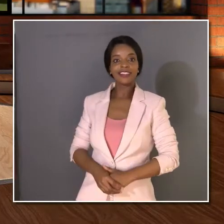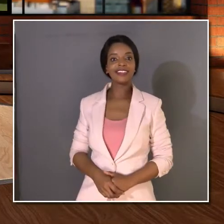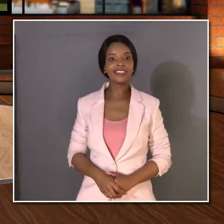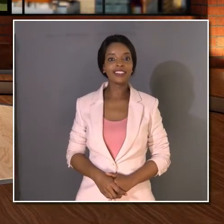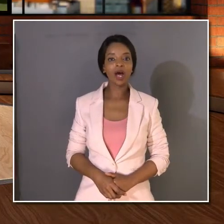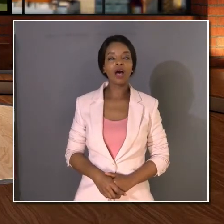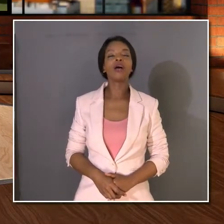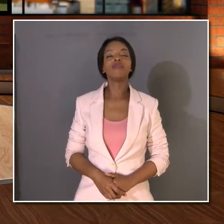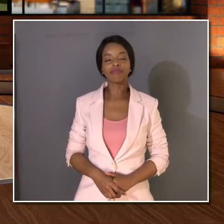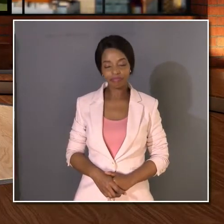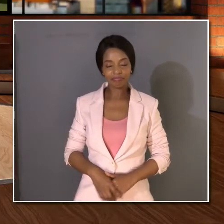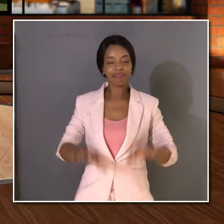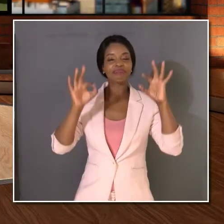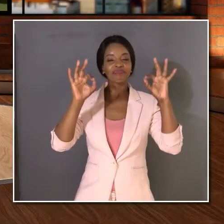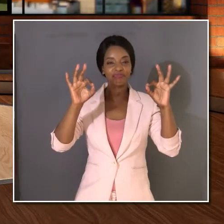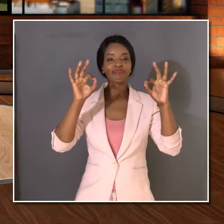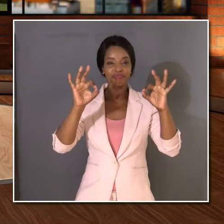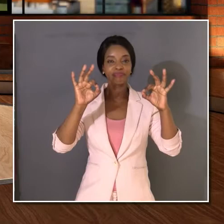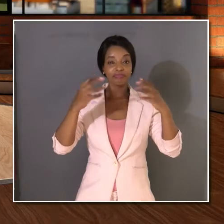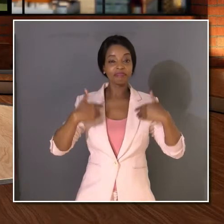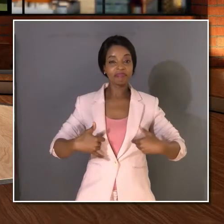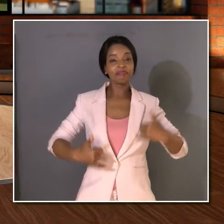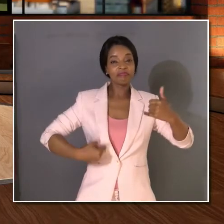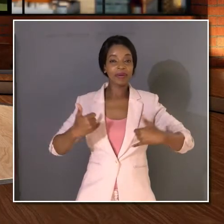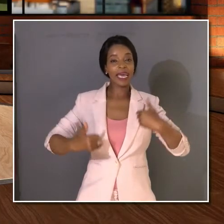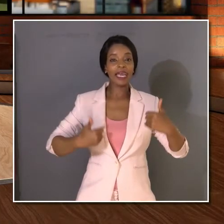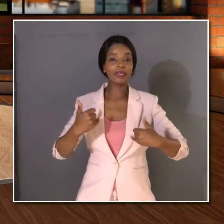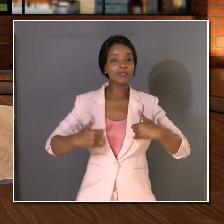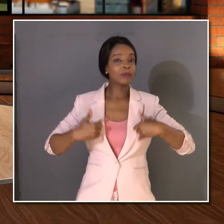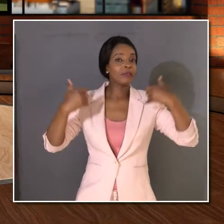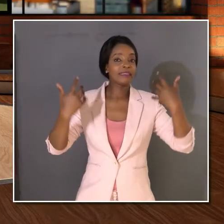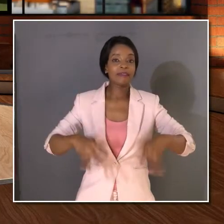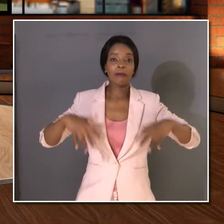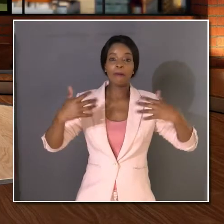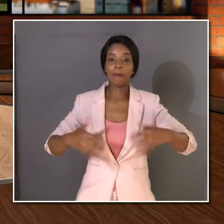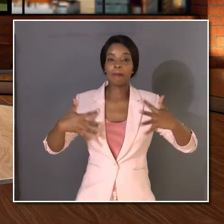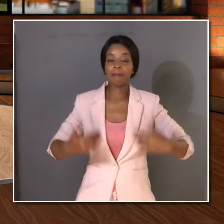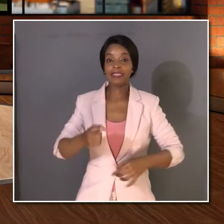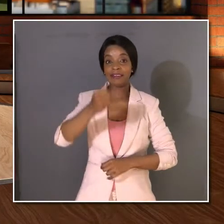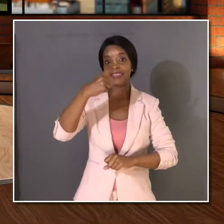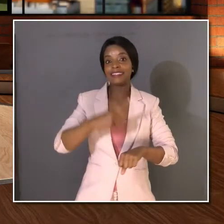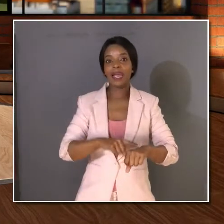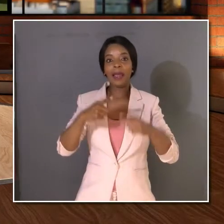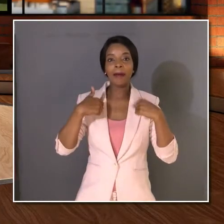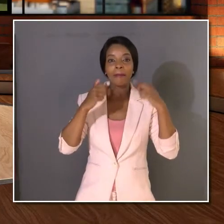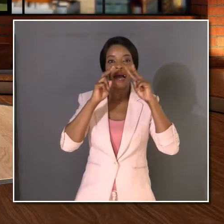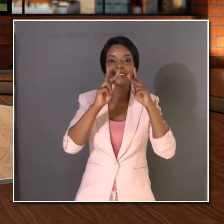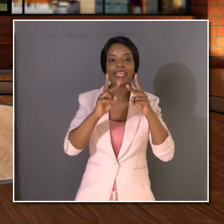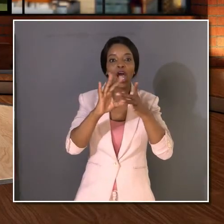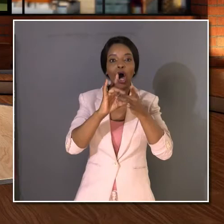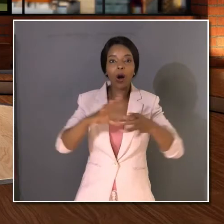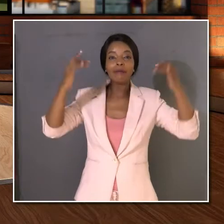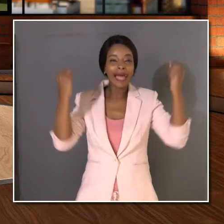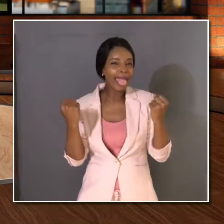Oh, I've really enjoyed it so much. And it's such fun watching you all celebrating at home. Some of